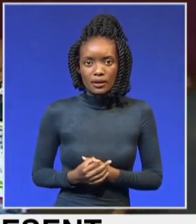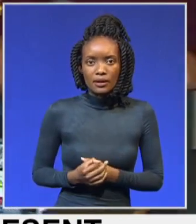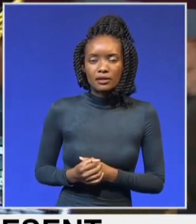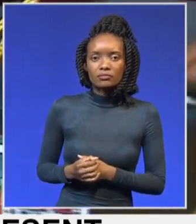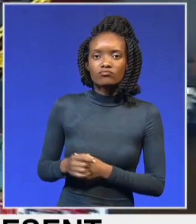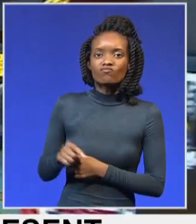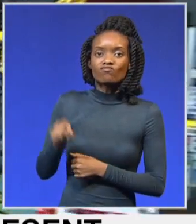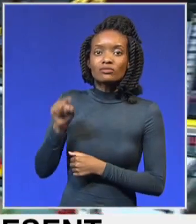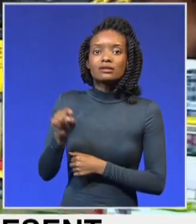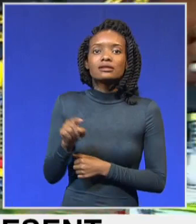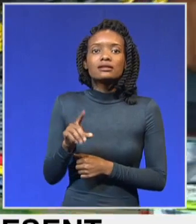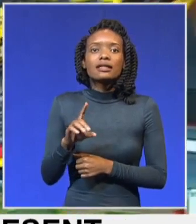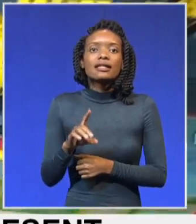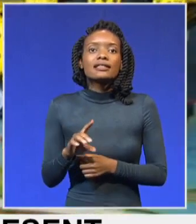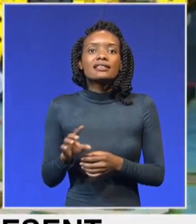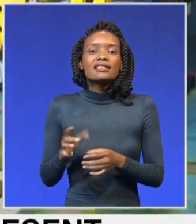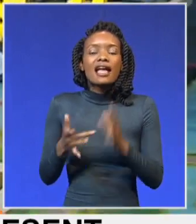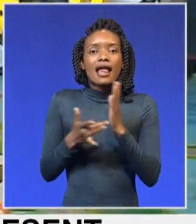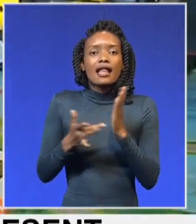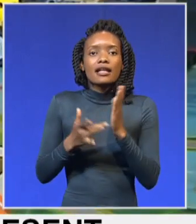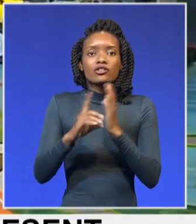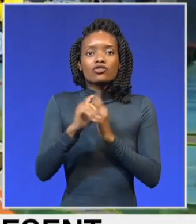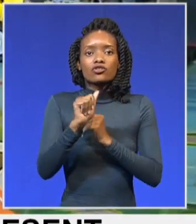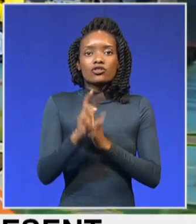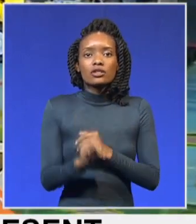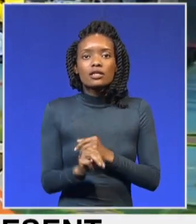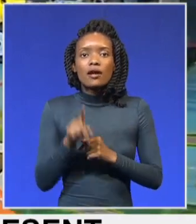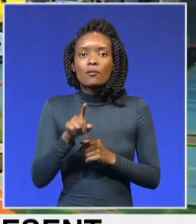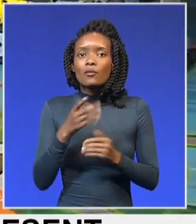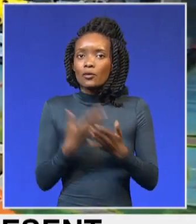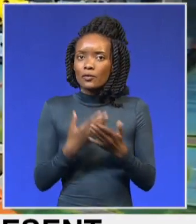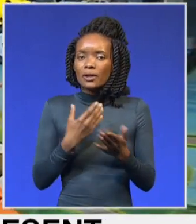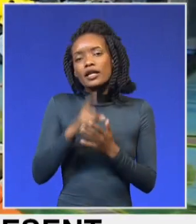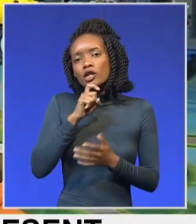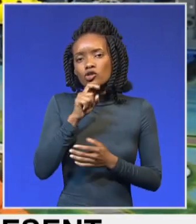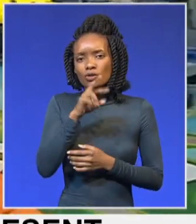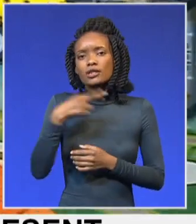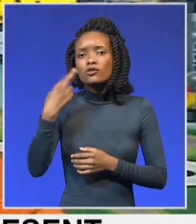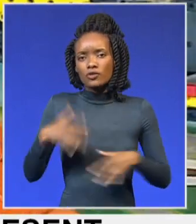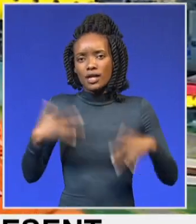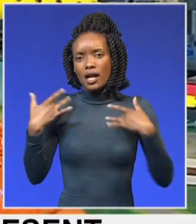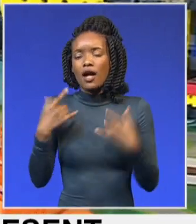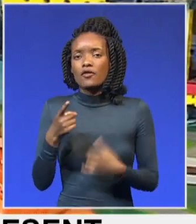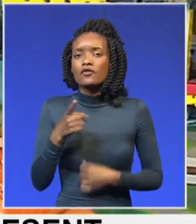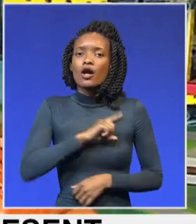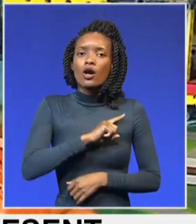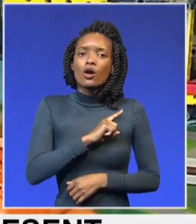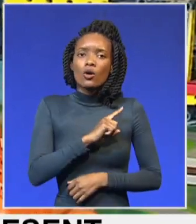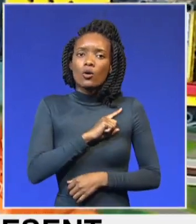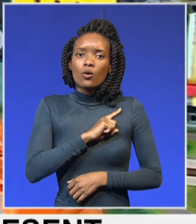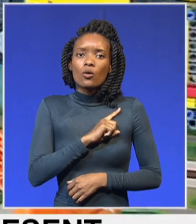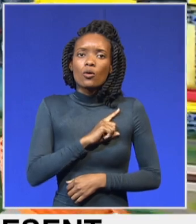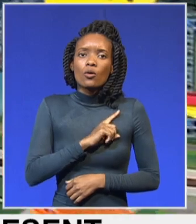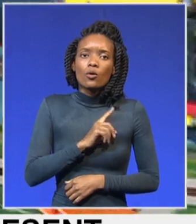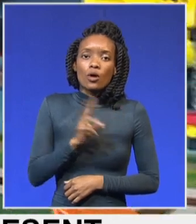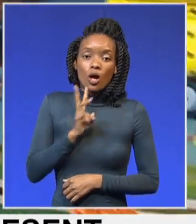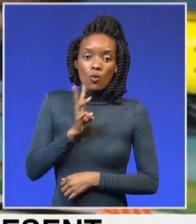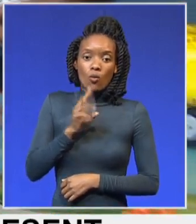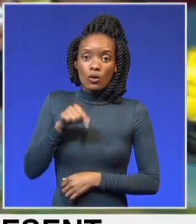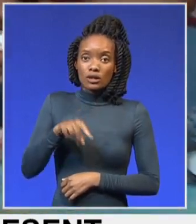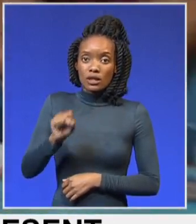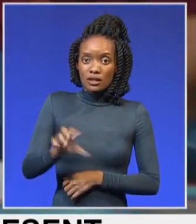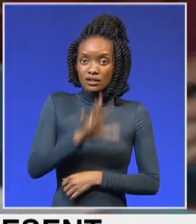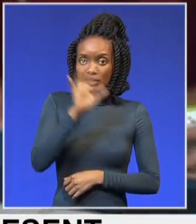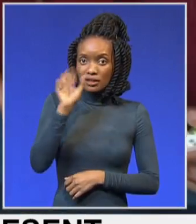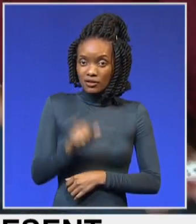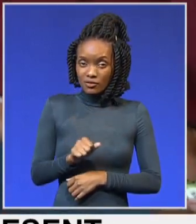dam. We can actually use it in our real life also because water in South Africa, especially